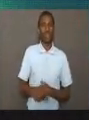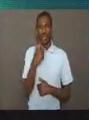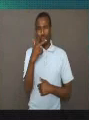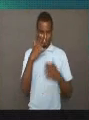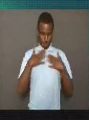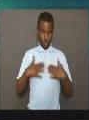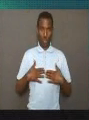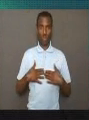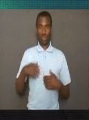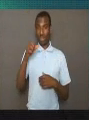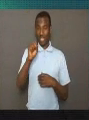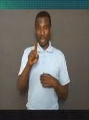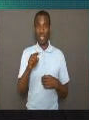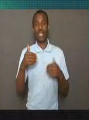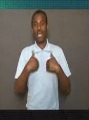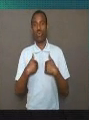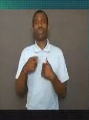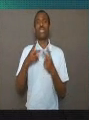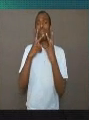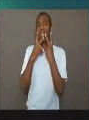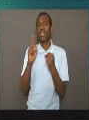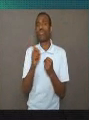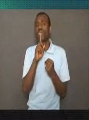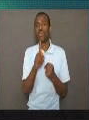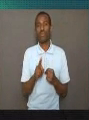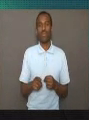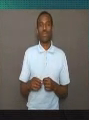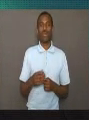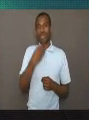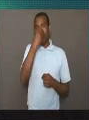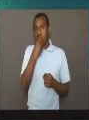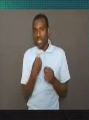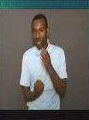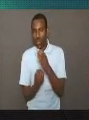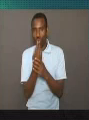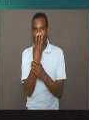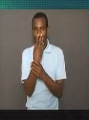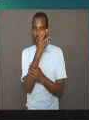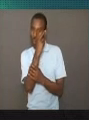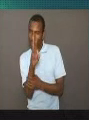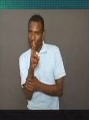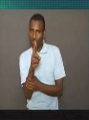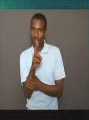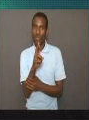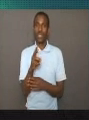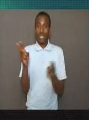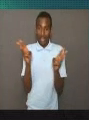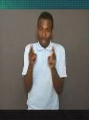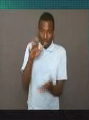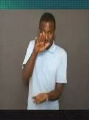the schematic can be identified as the heat source or